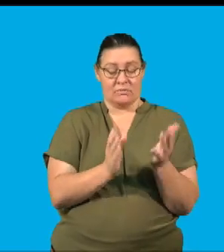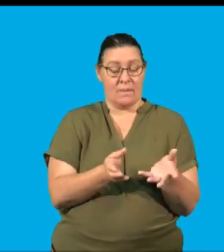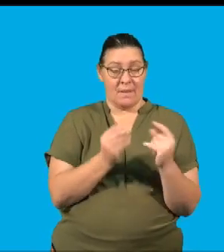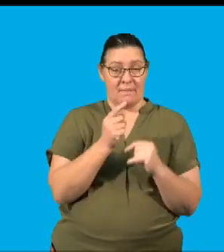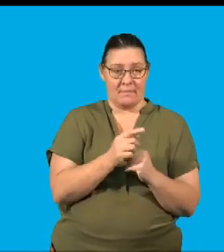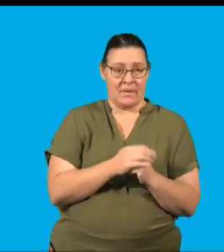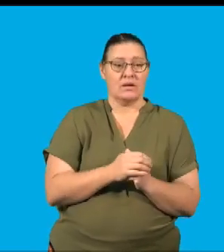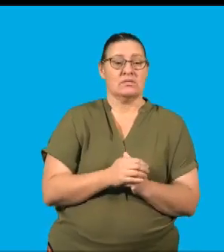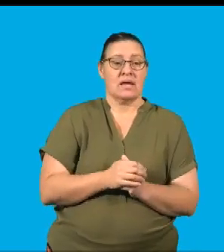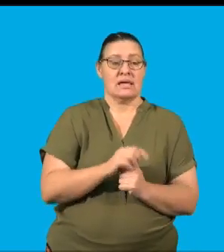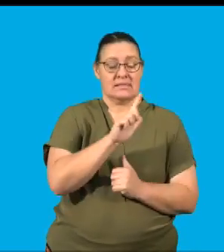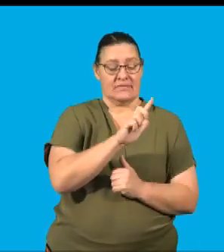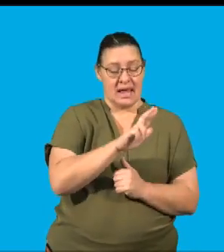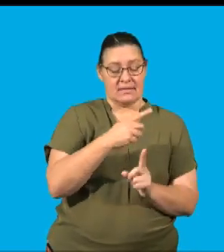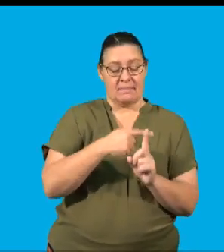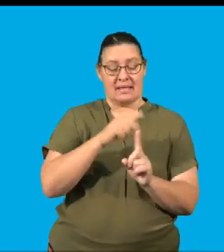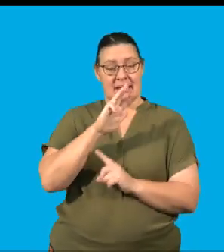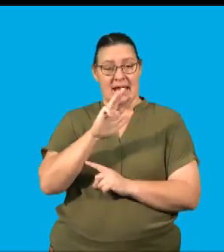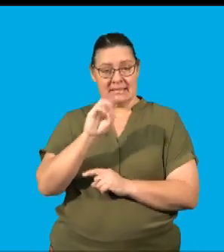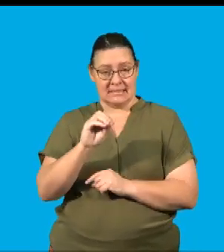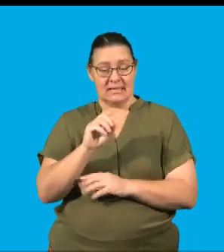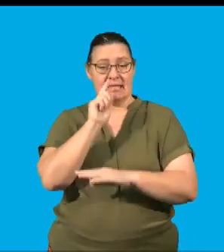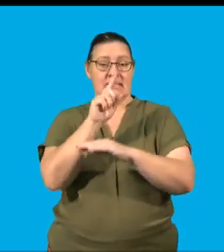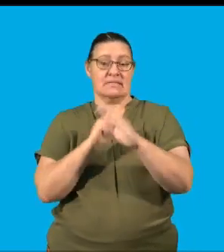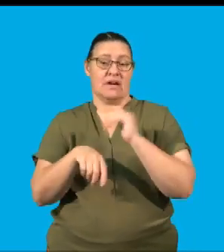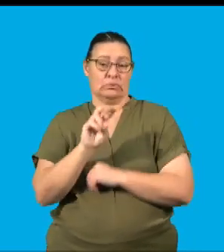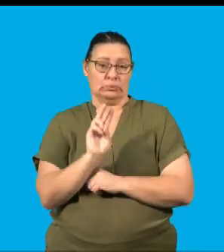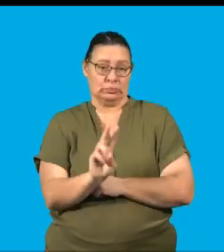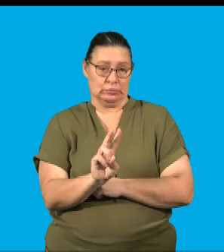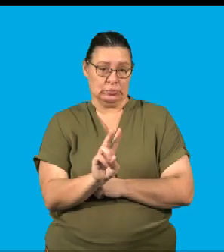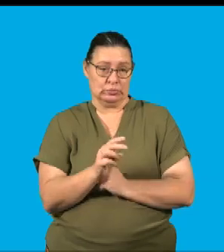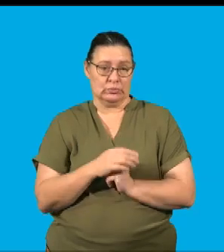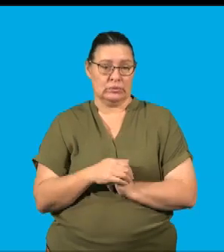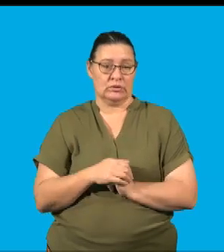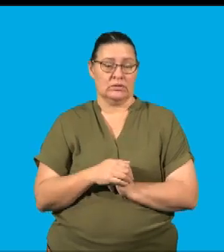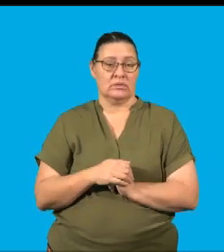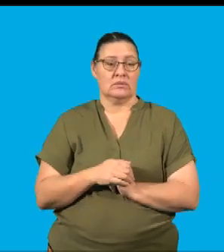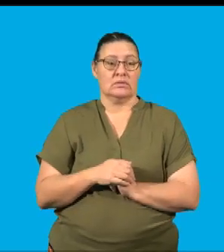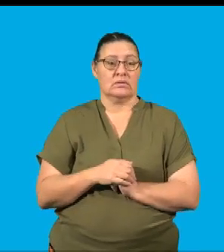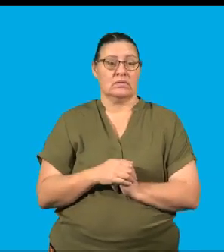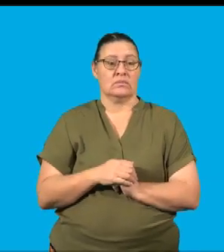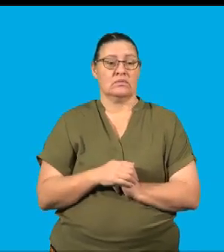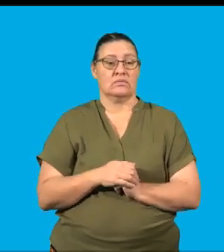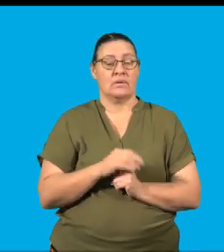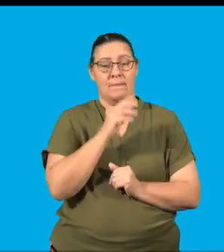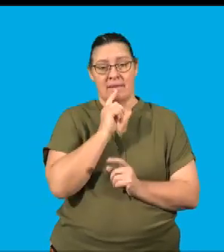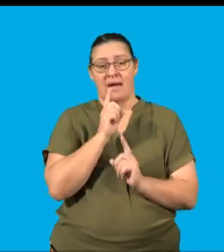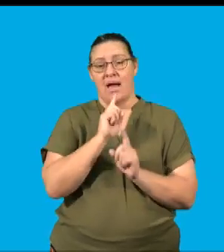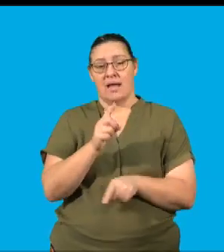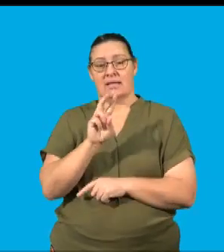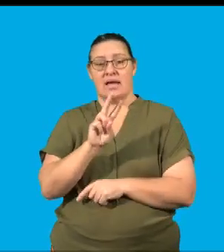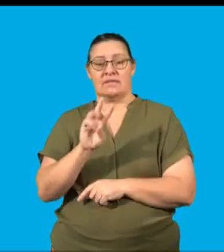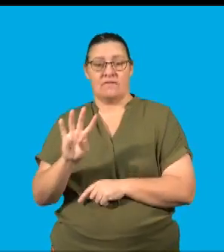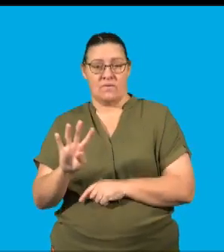we'll add these two values, 78 plus 19, and we'll divide it by 2 to give us what? To give